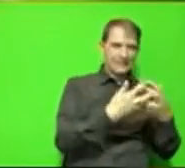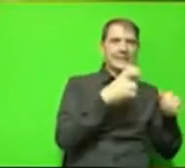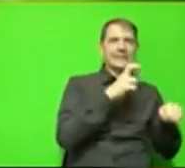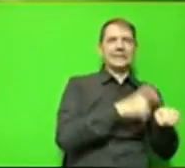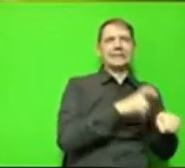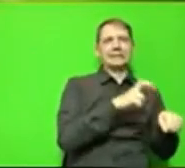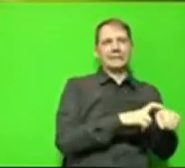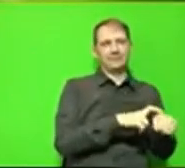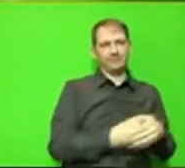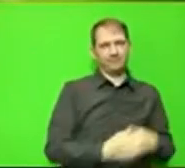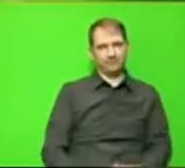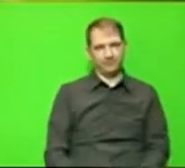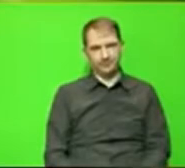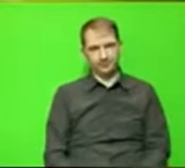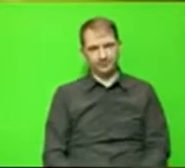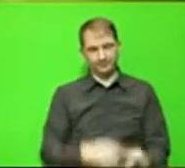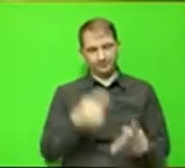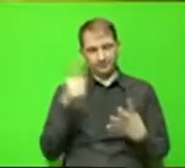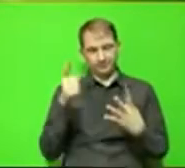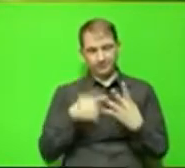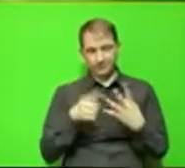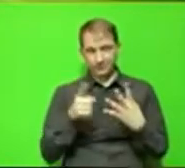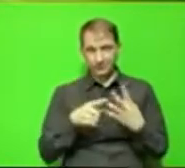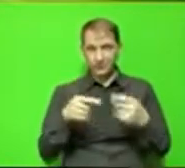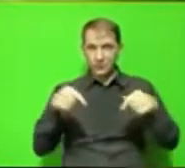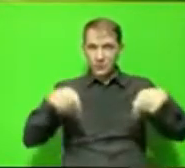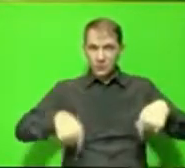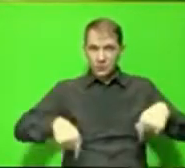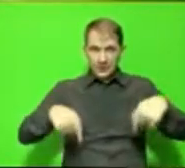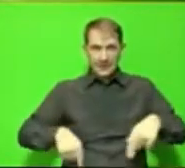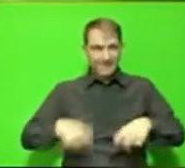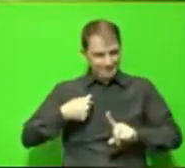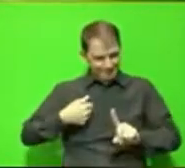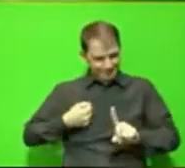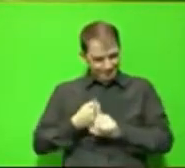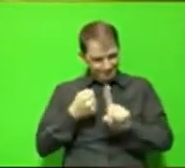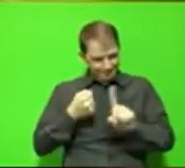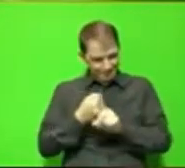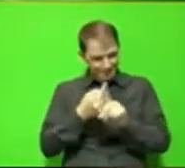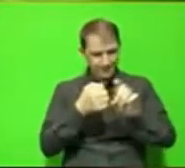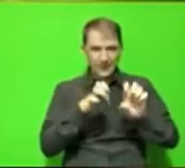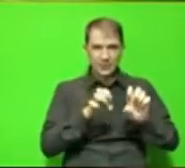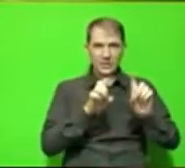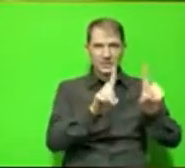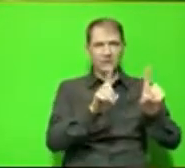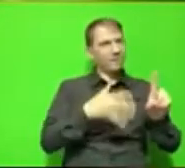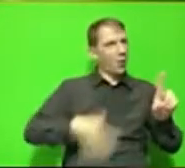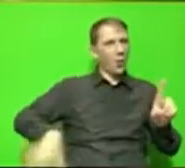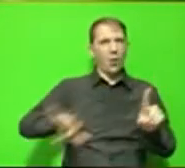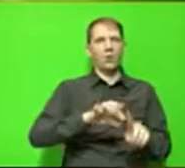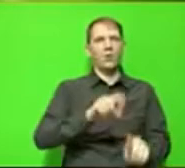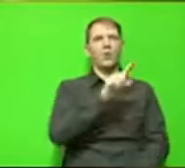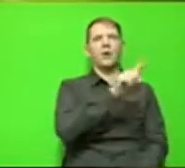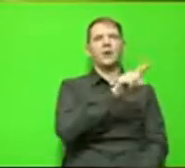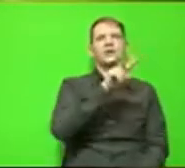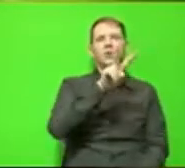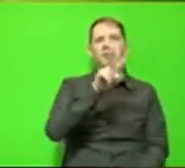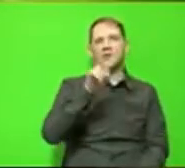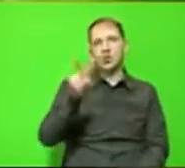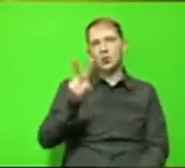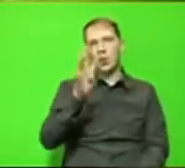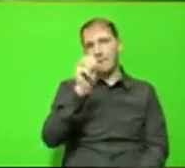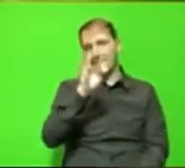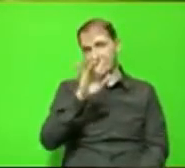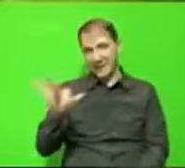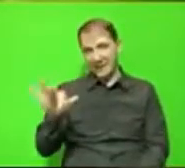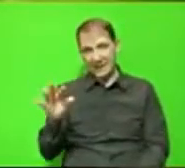must be a call to champion education for all. Over 122 million girls are out of school,